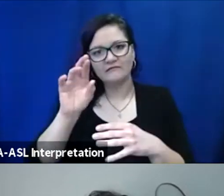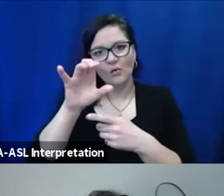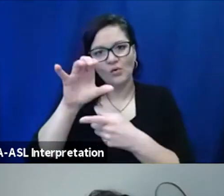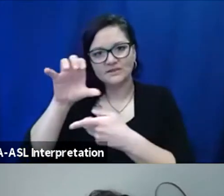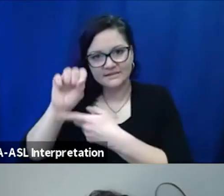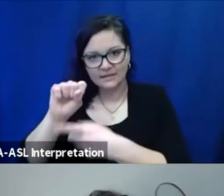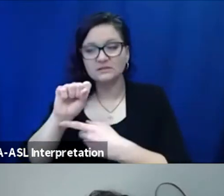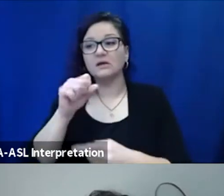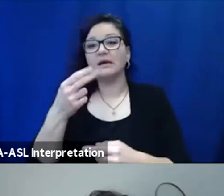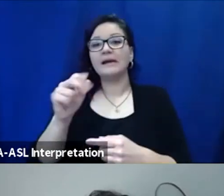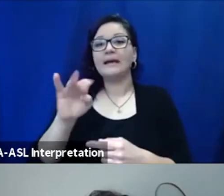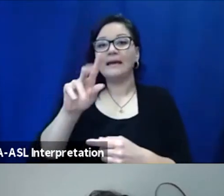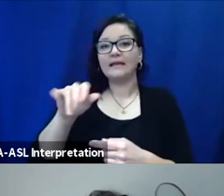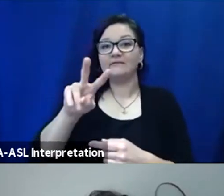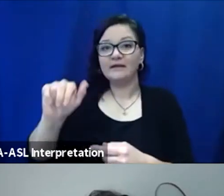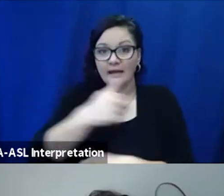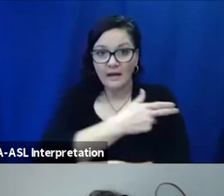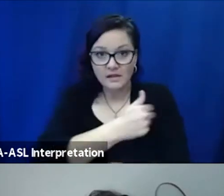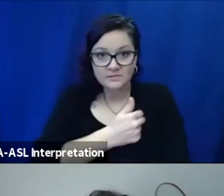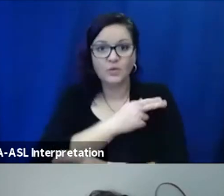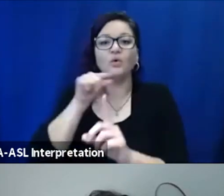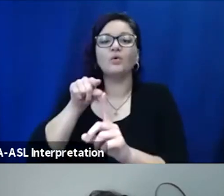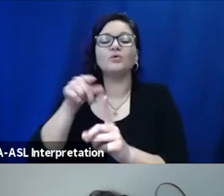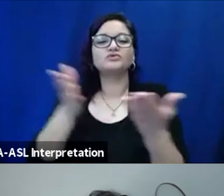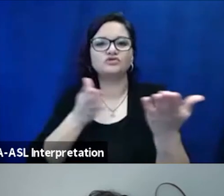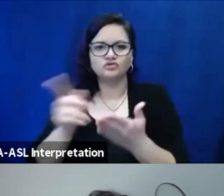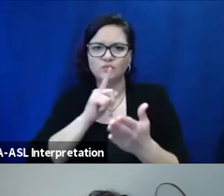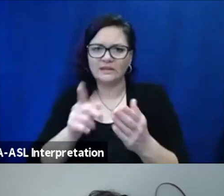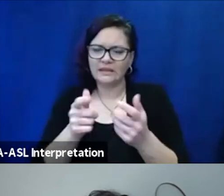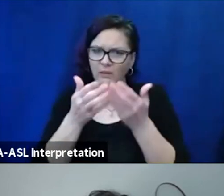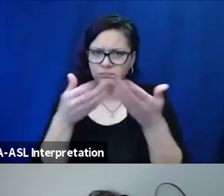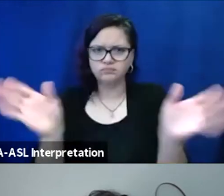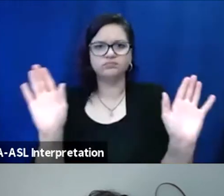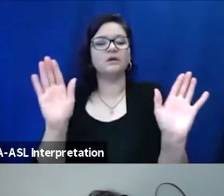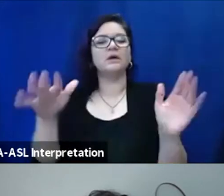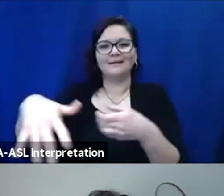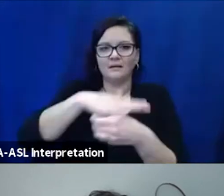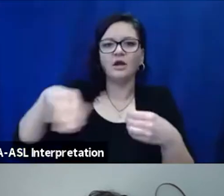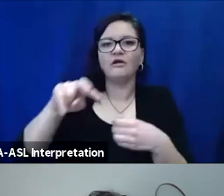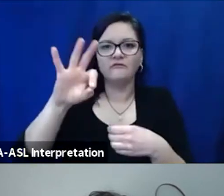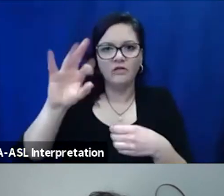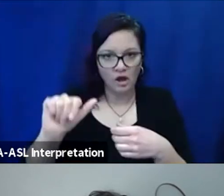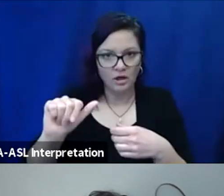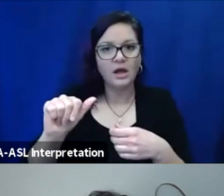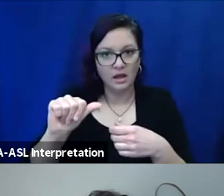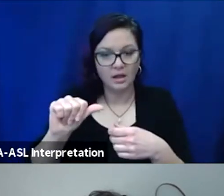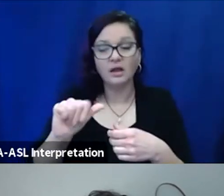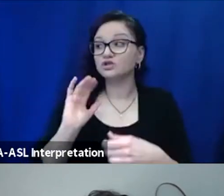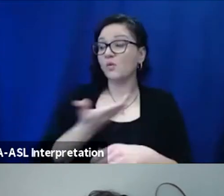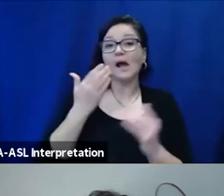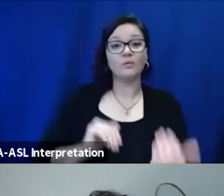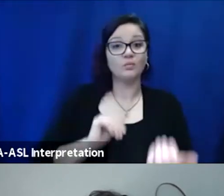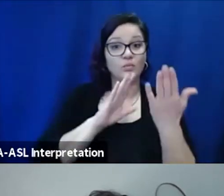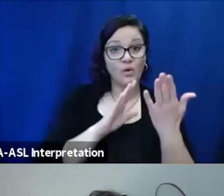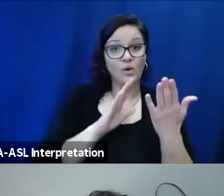The Haley VA Hospital serves a vast region of Florida, and so our approach and